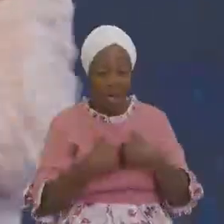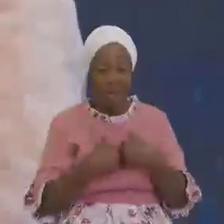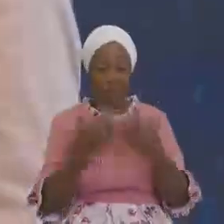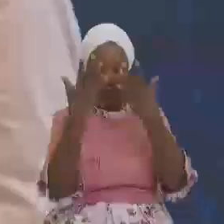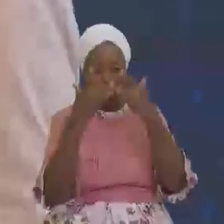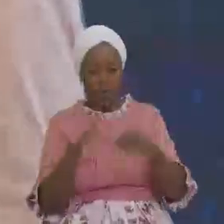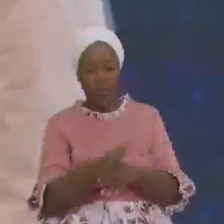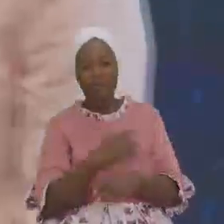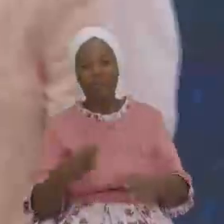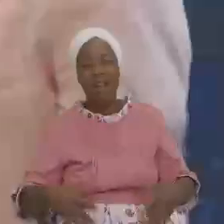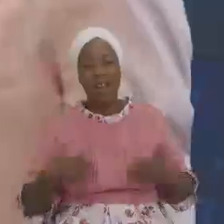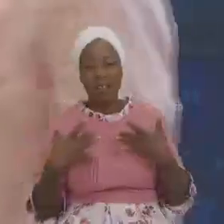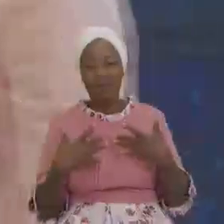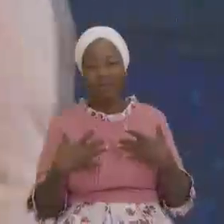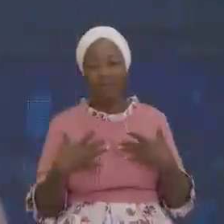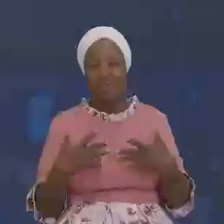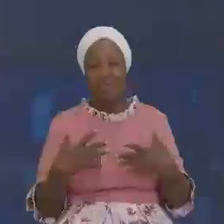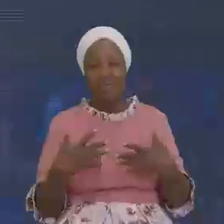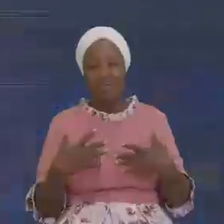abated life?